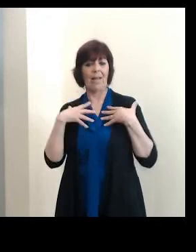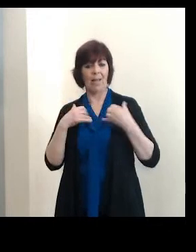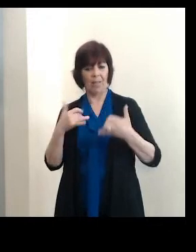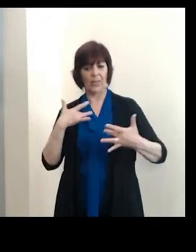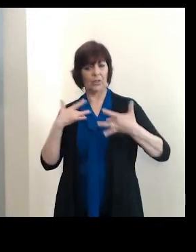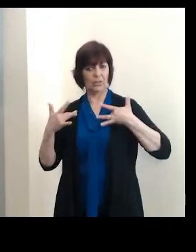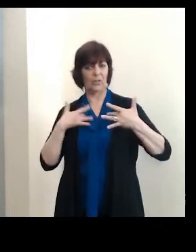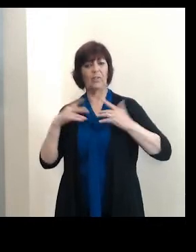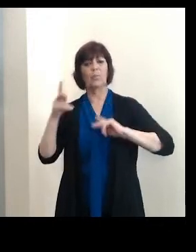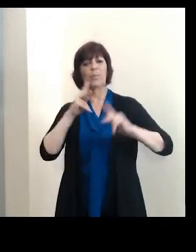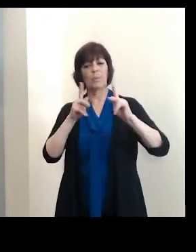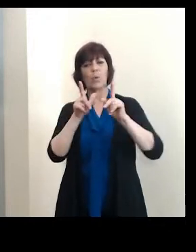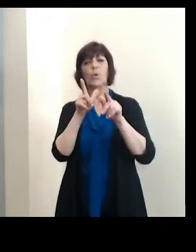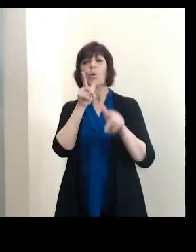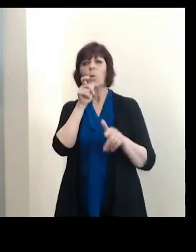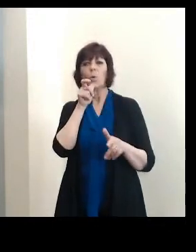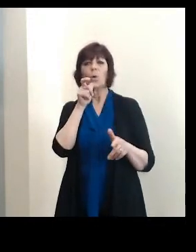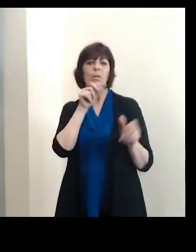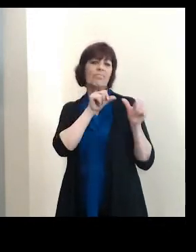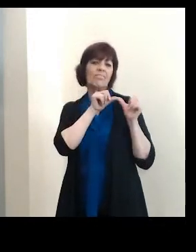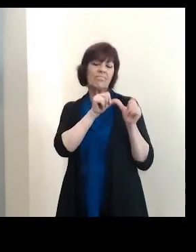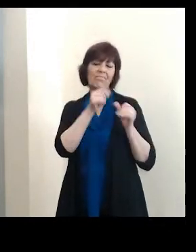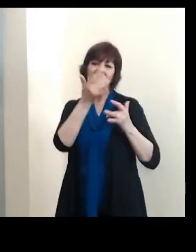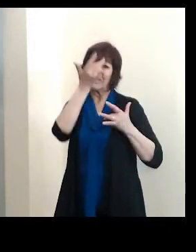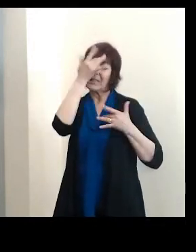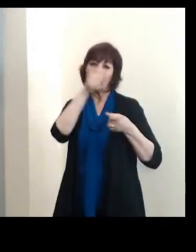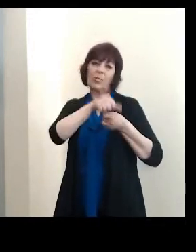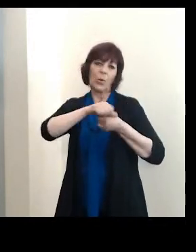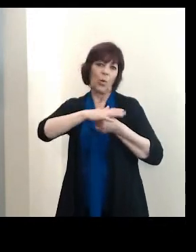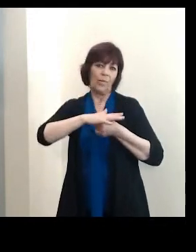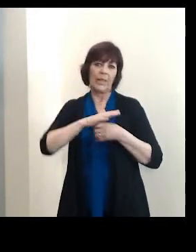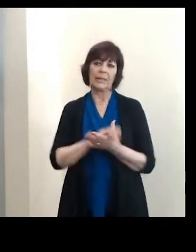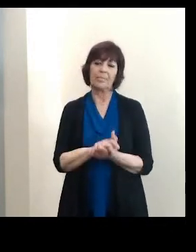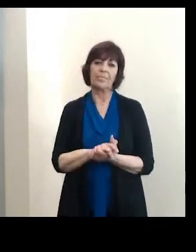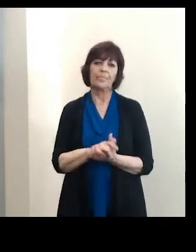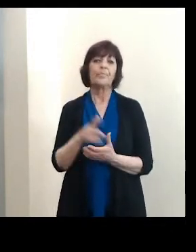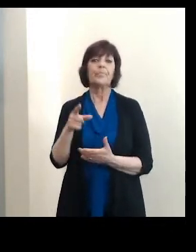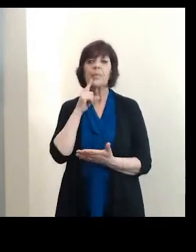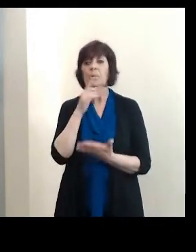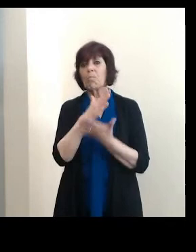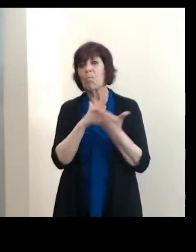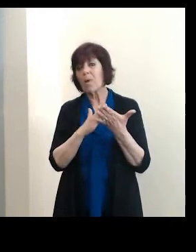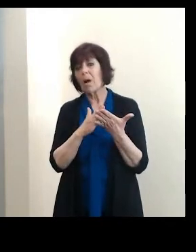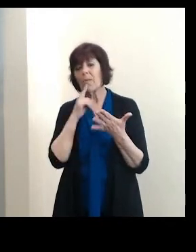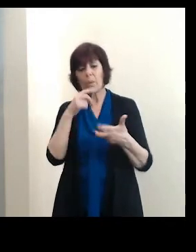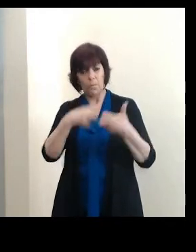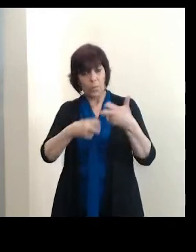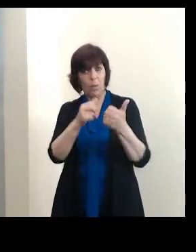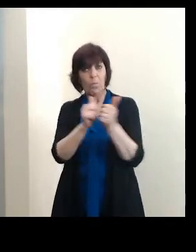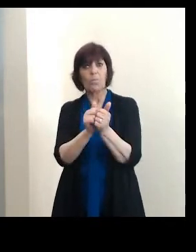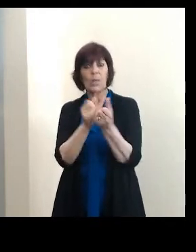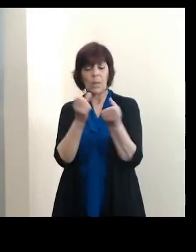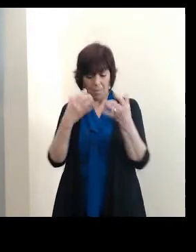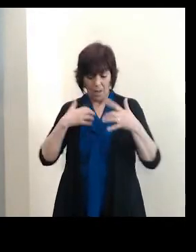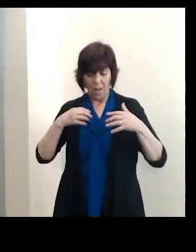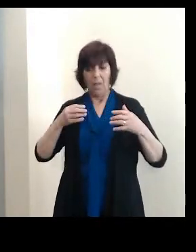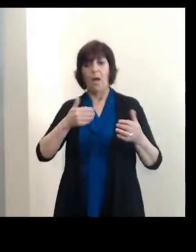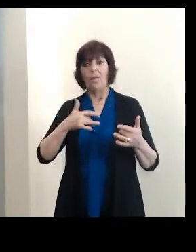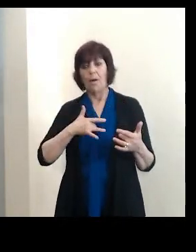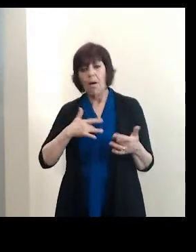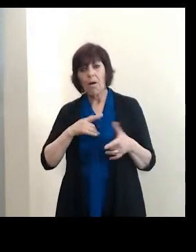concerns of people who are long haulers from COVID-19, because it is a part of a problem with multiple organs. As I